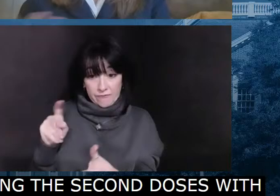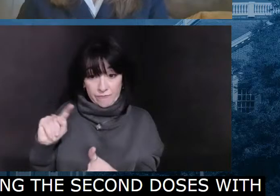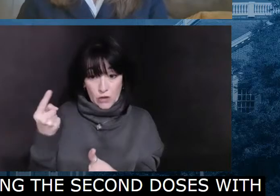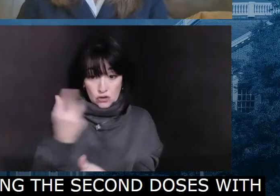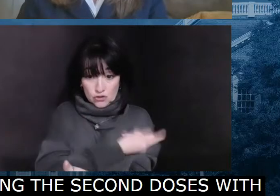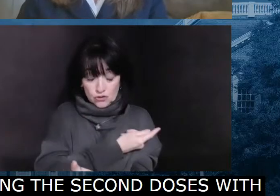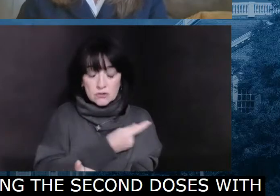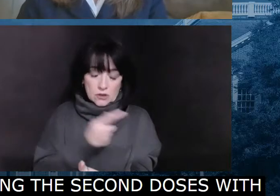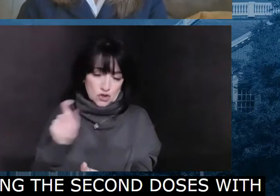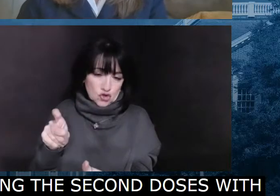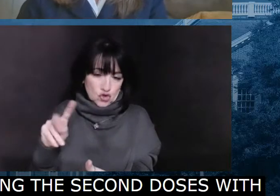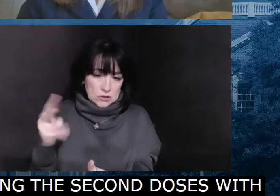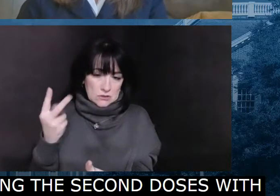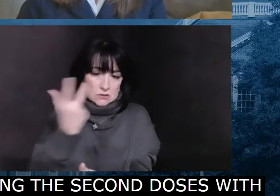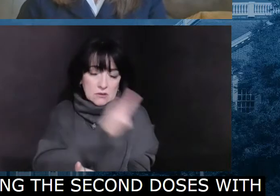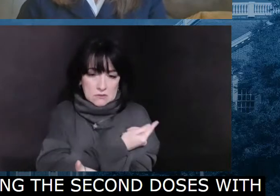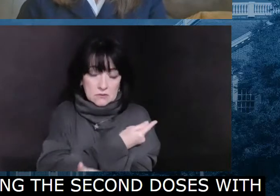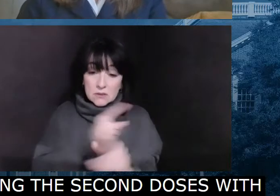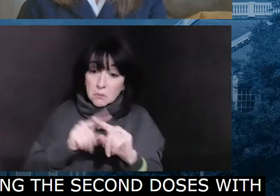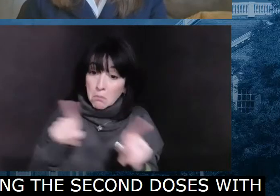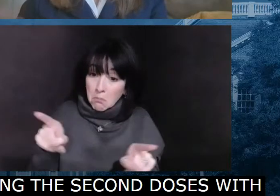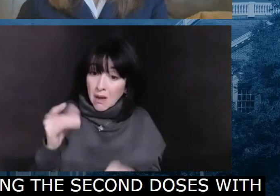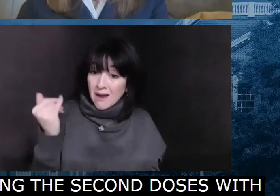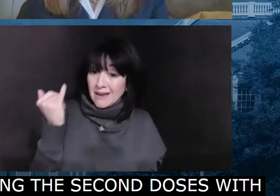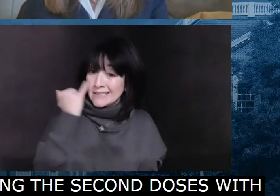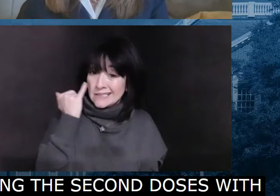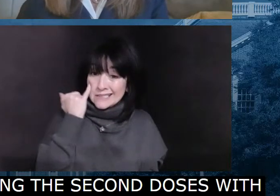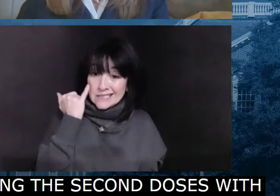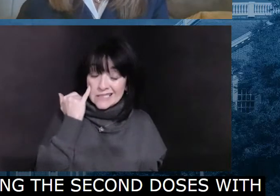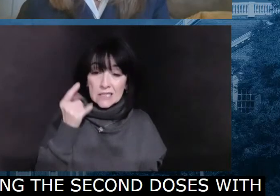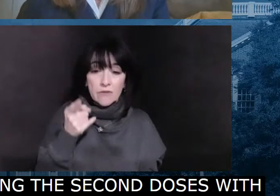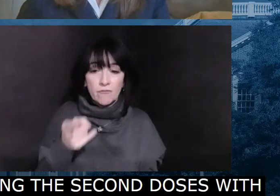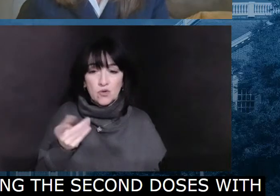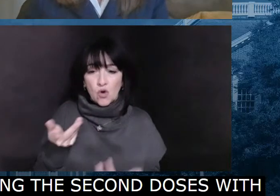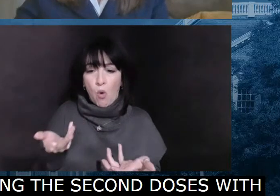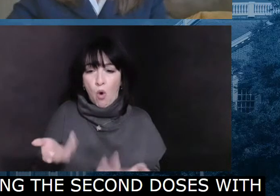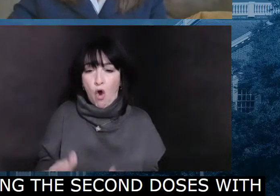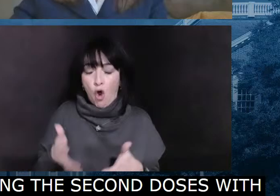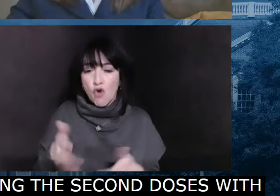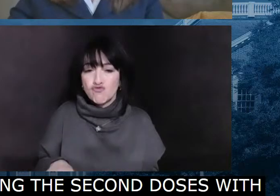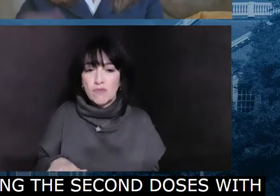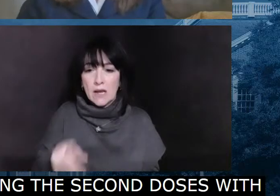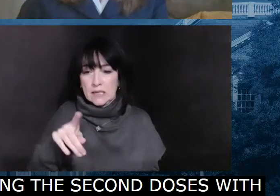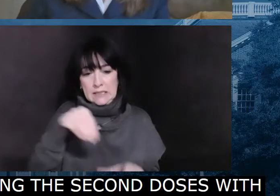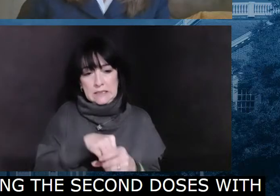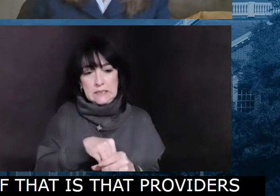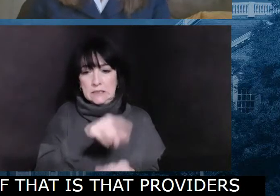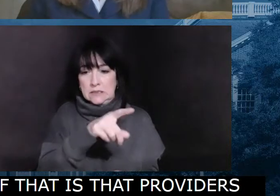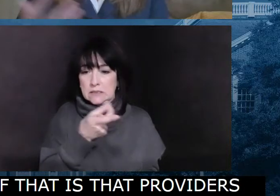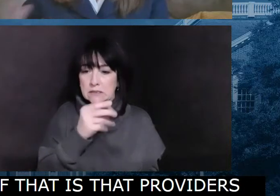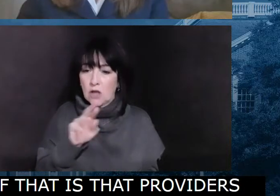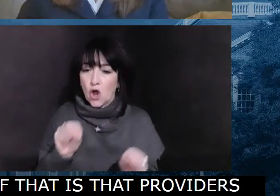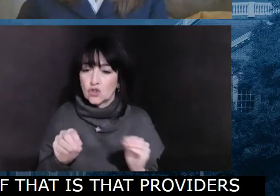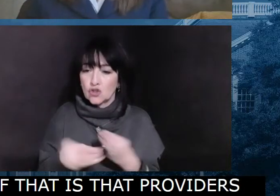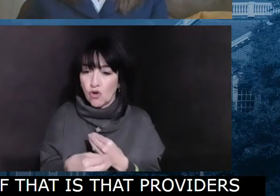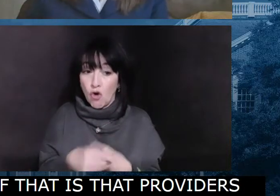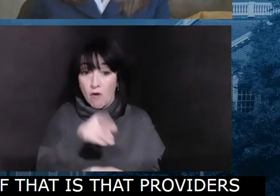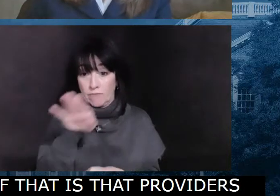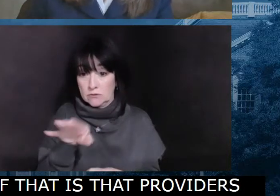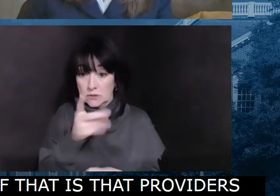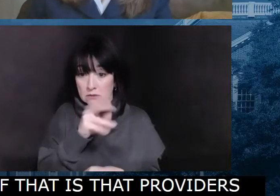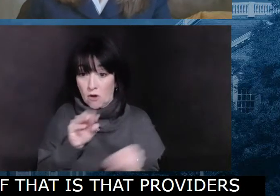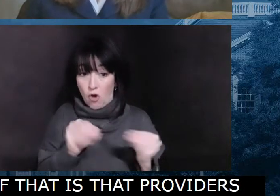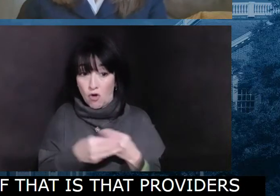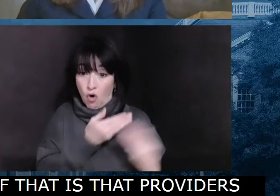an opportunity, a convenient opportunity, for example, if you're with your healthcare provider for your second dose, it's fine to do